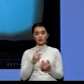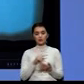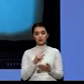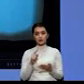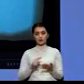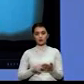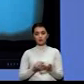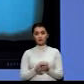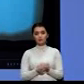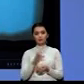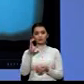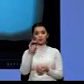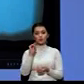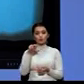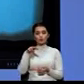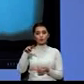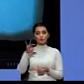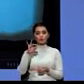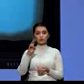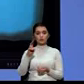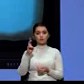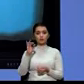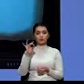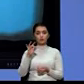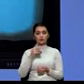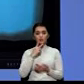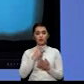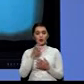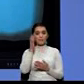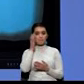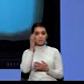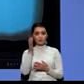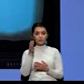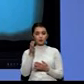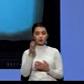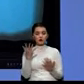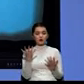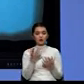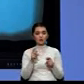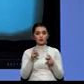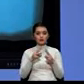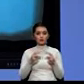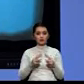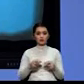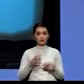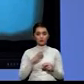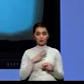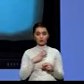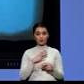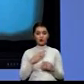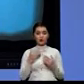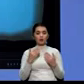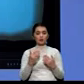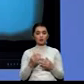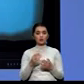Birinchi savol. Sultan Mahmud Abu Rayhonning bilimdorligini qanday qilib sinab ko'rdi?